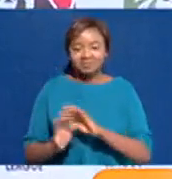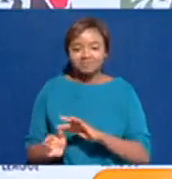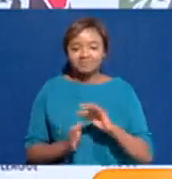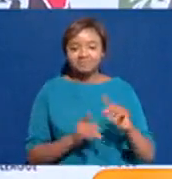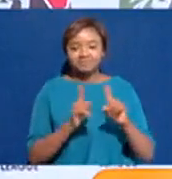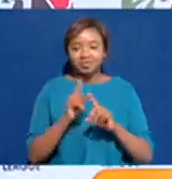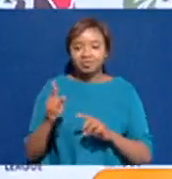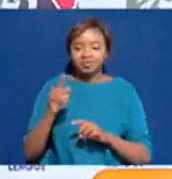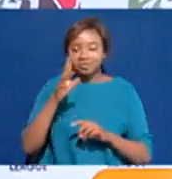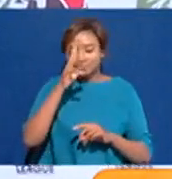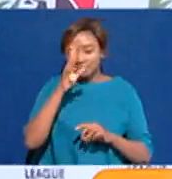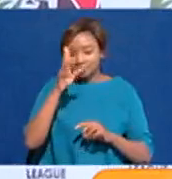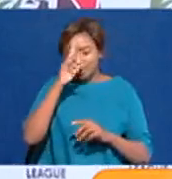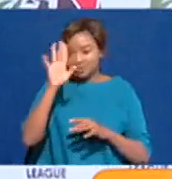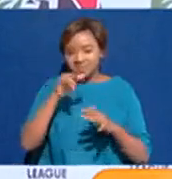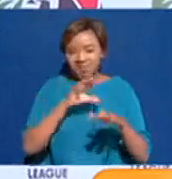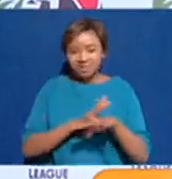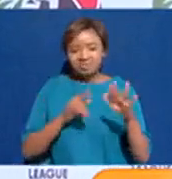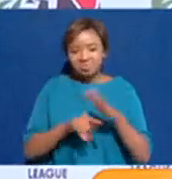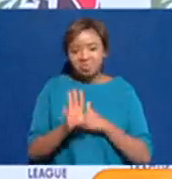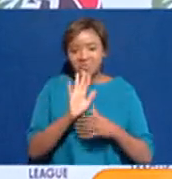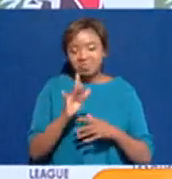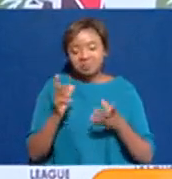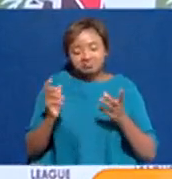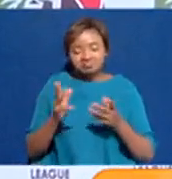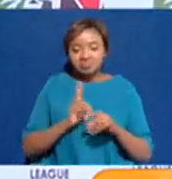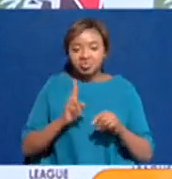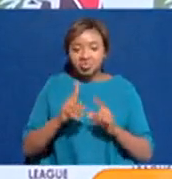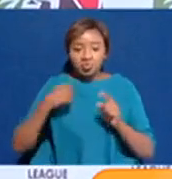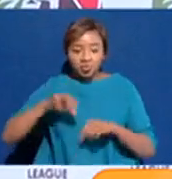Polisi wamepata chance yao moja wametumia. Sisi tumepata chance